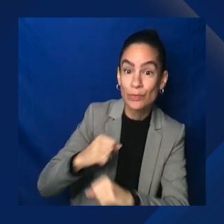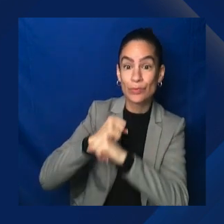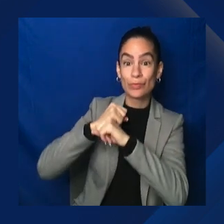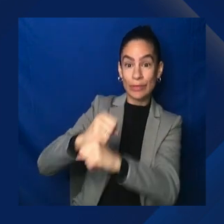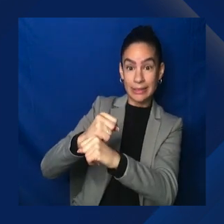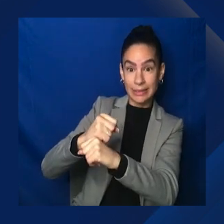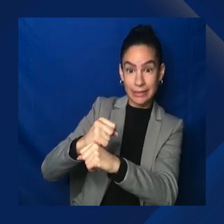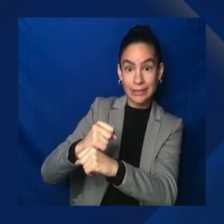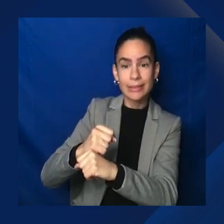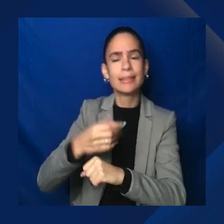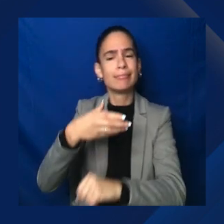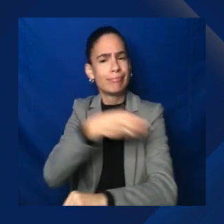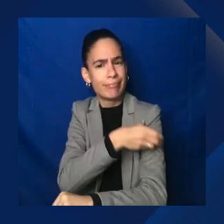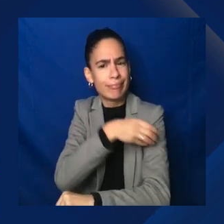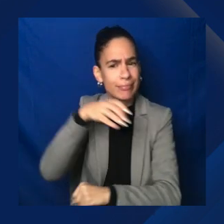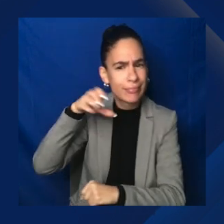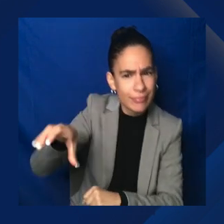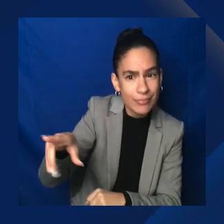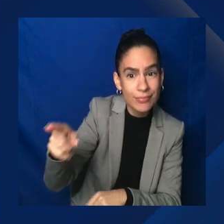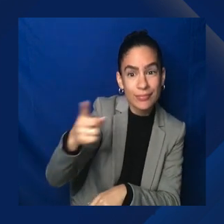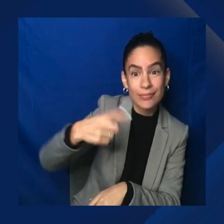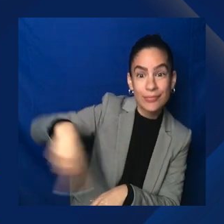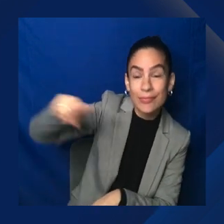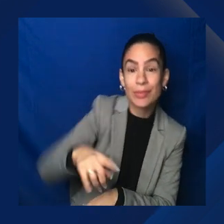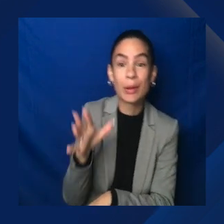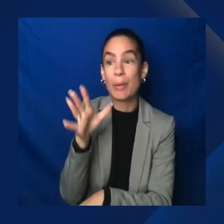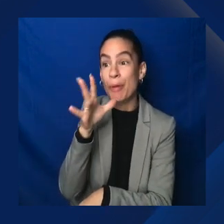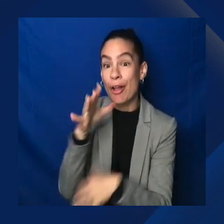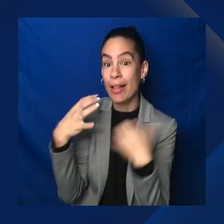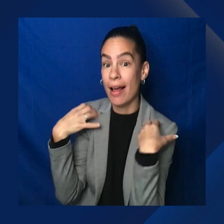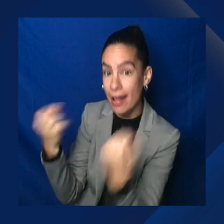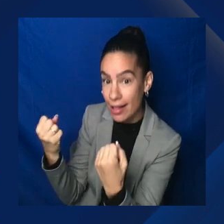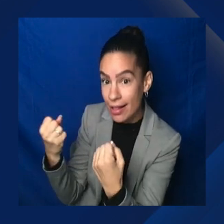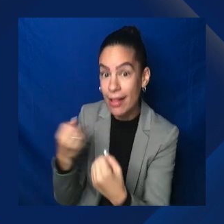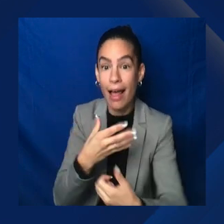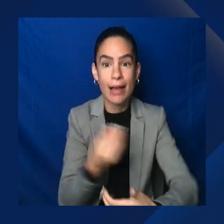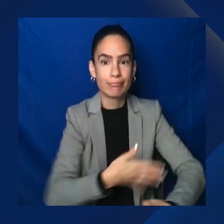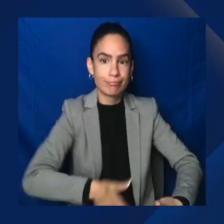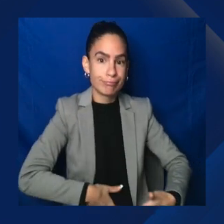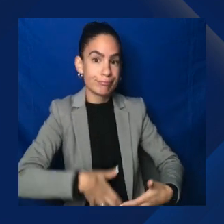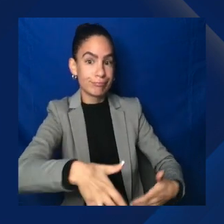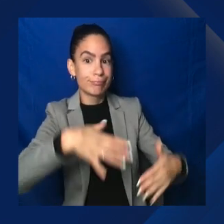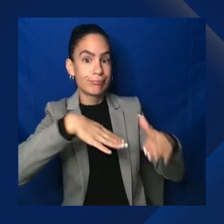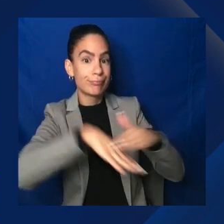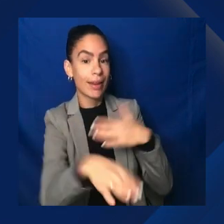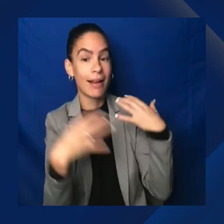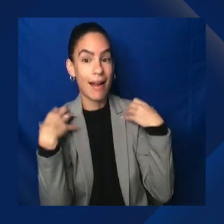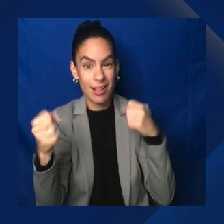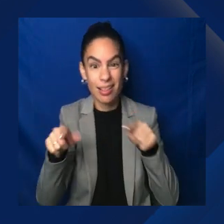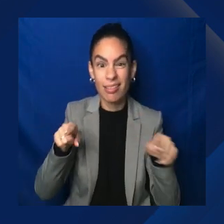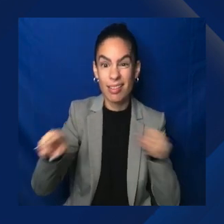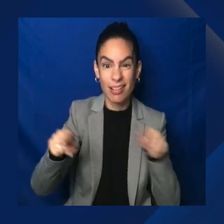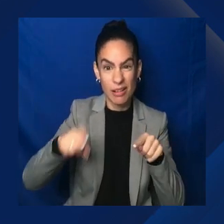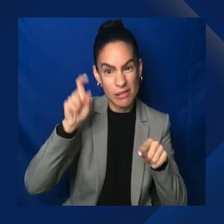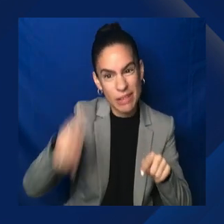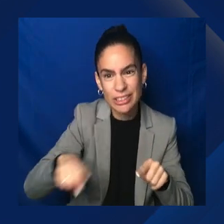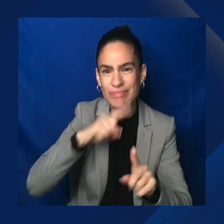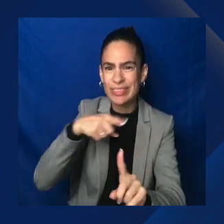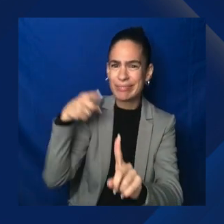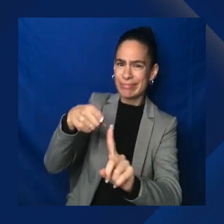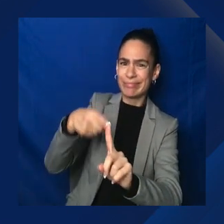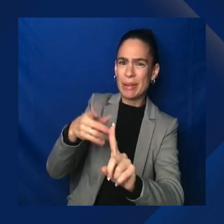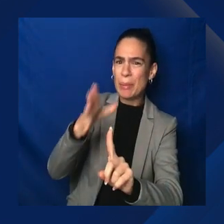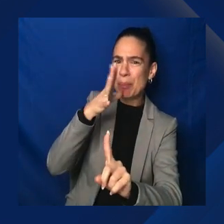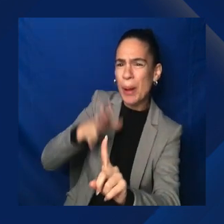both maternal health and reproductive health. This is about the rights of women. This is